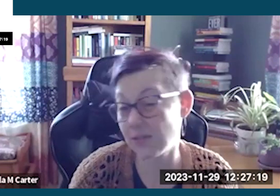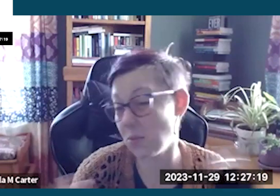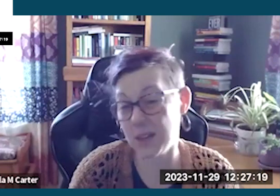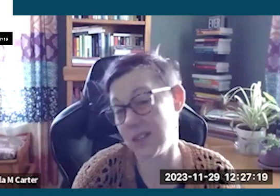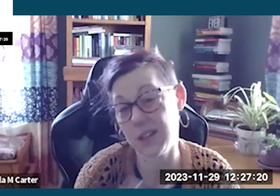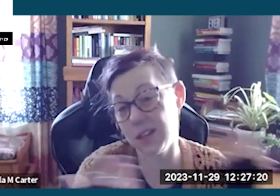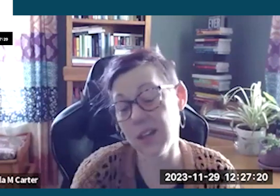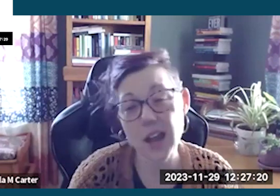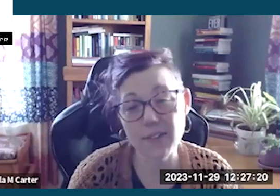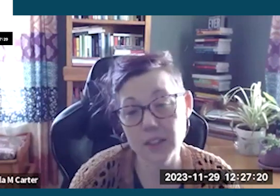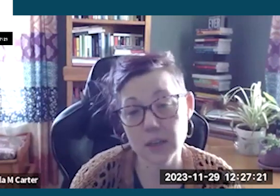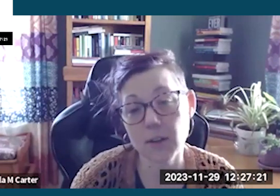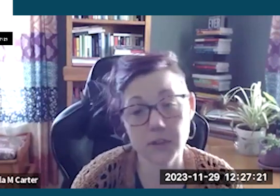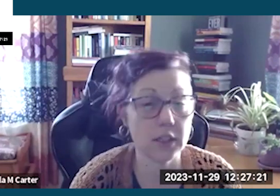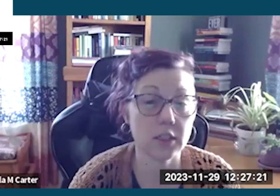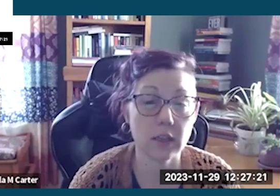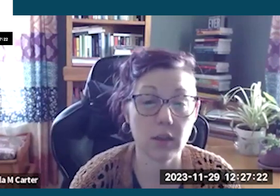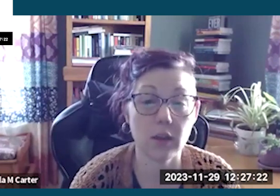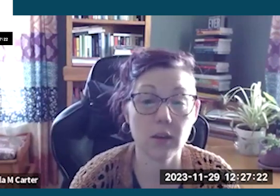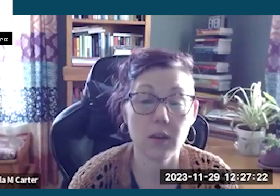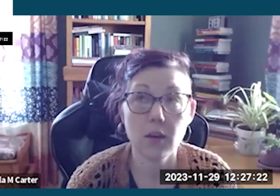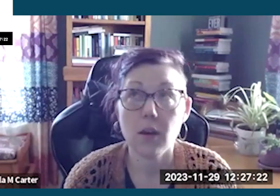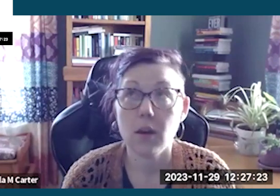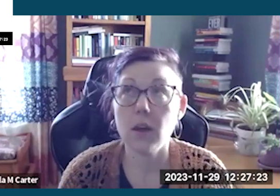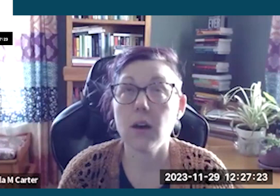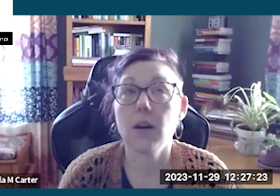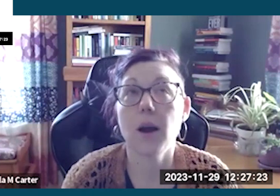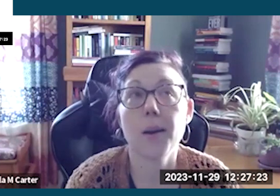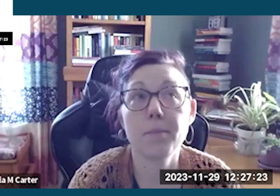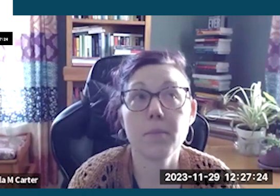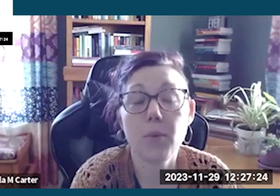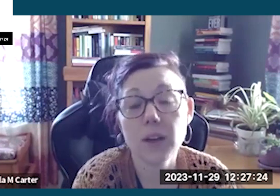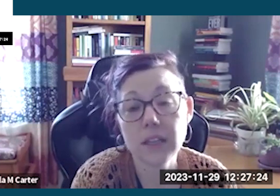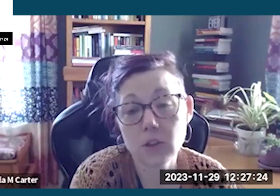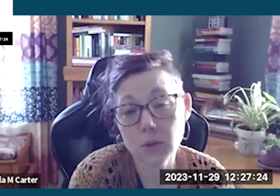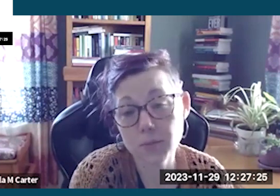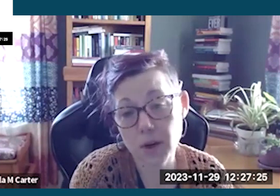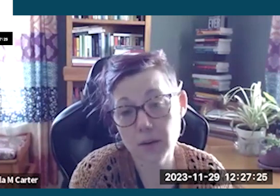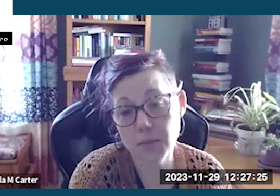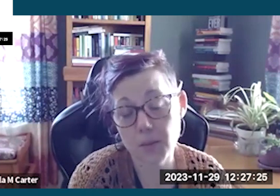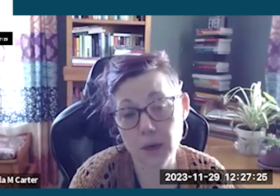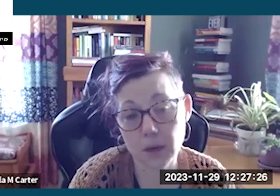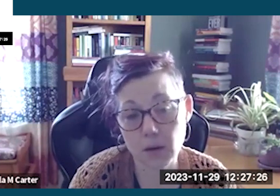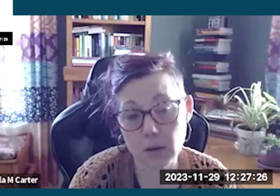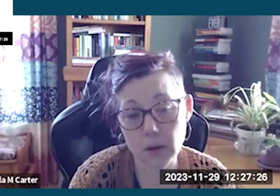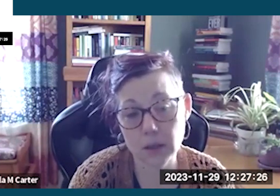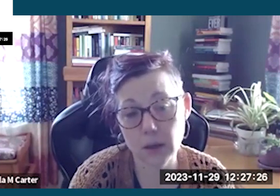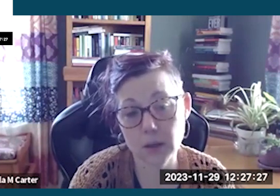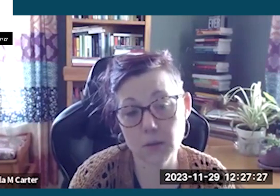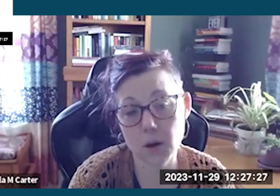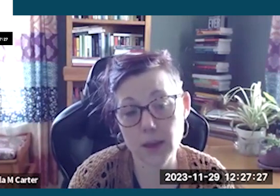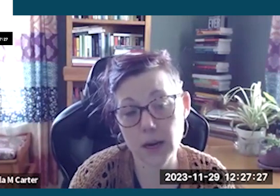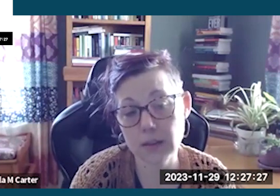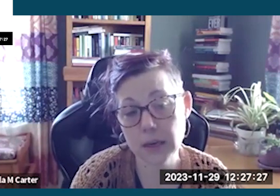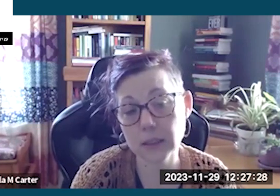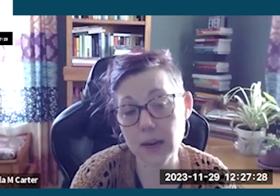this different ways to have the same conversation. I think the point that Jules brought up a minute ago is